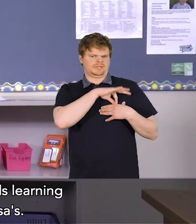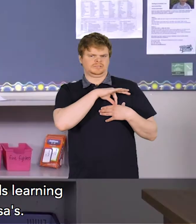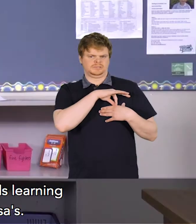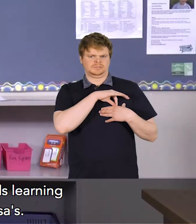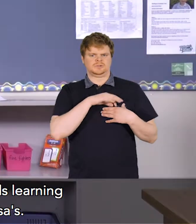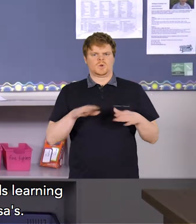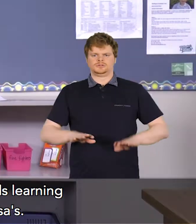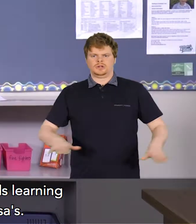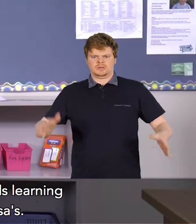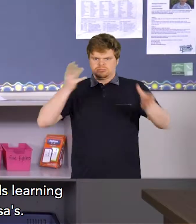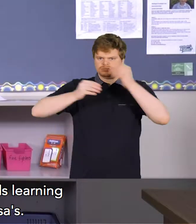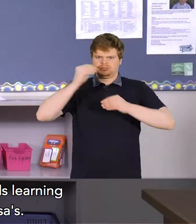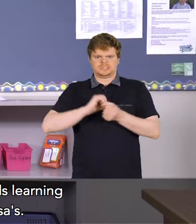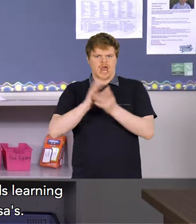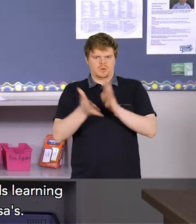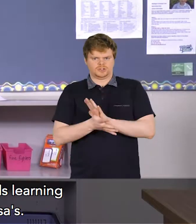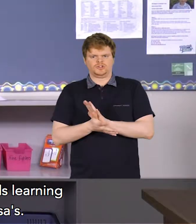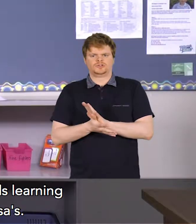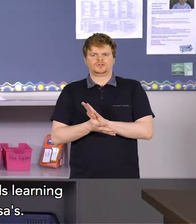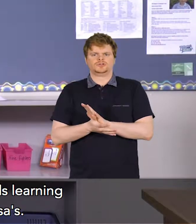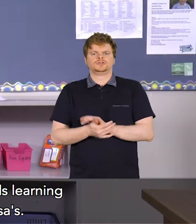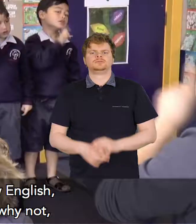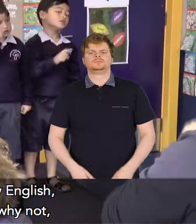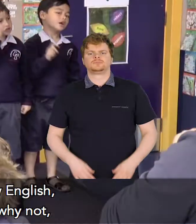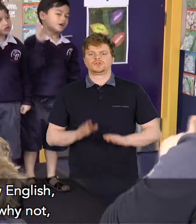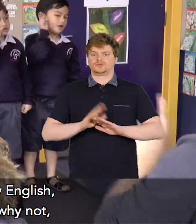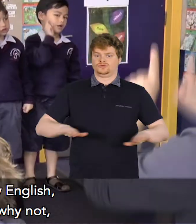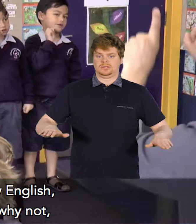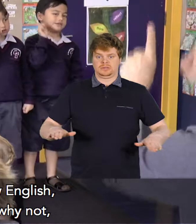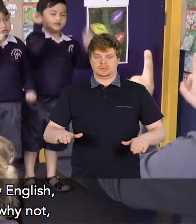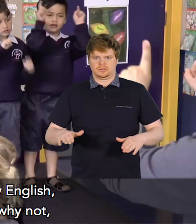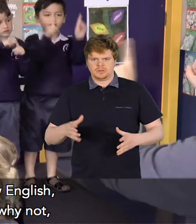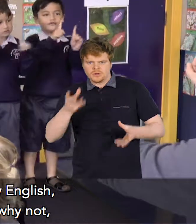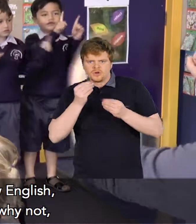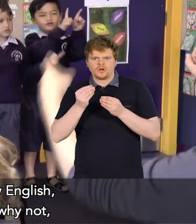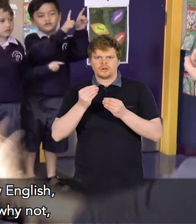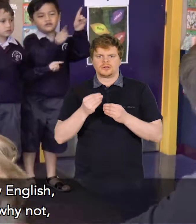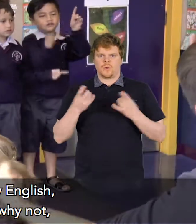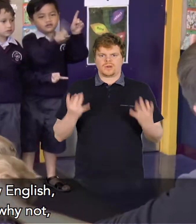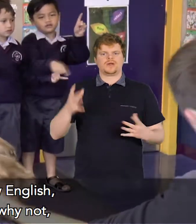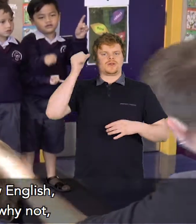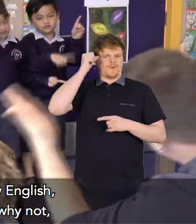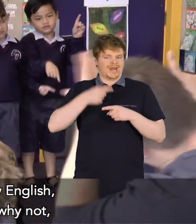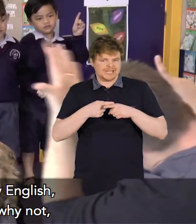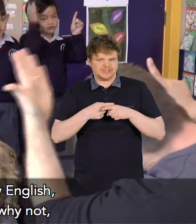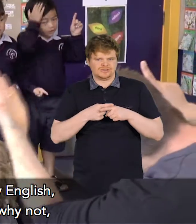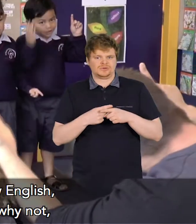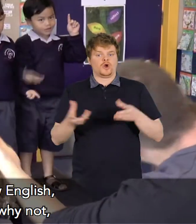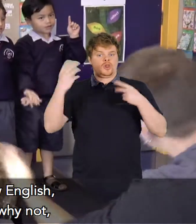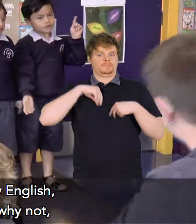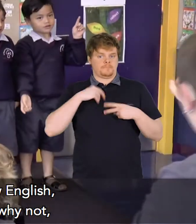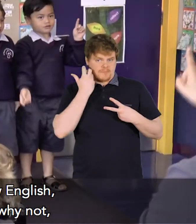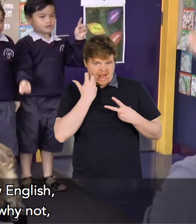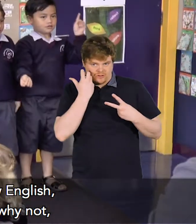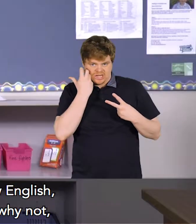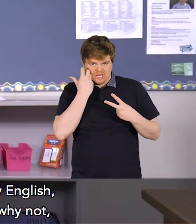benefits with the kids learning sign language here at St Teresa's. The kids are learning, well, they know English, they're